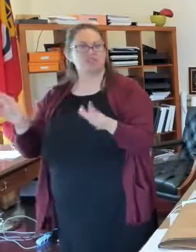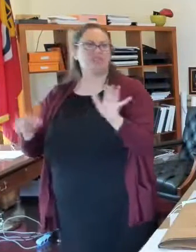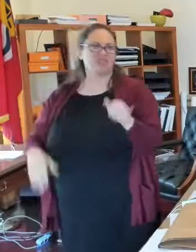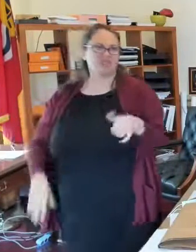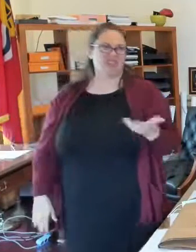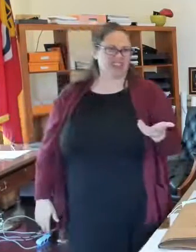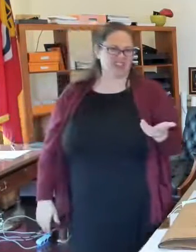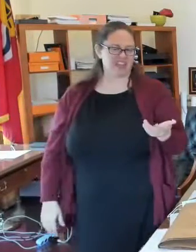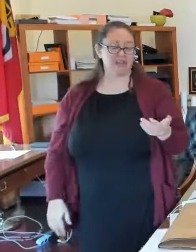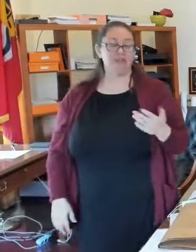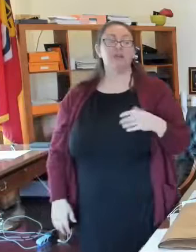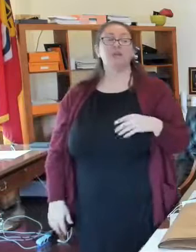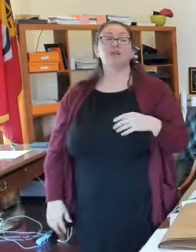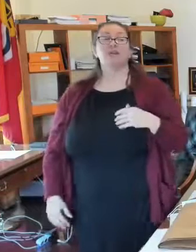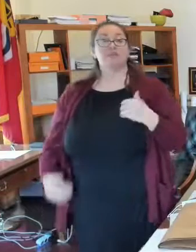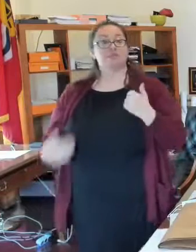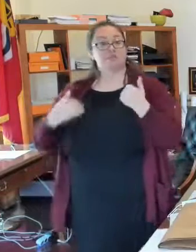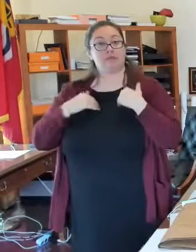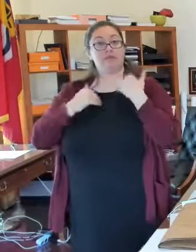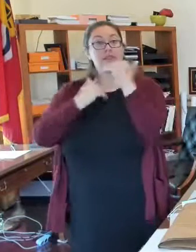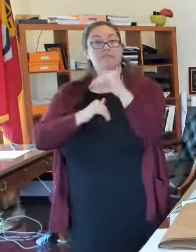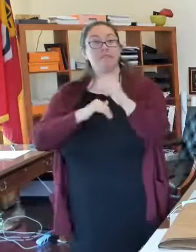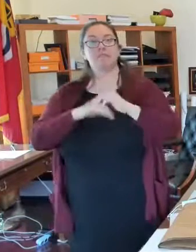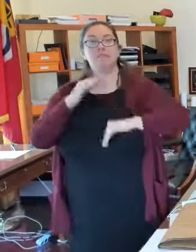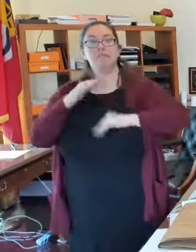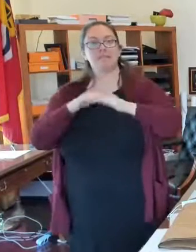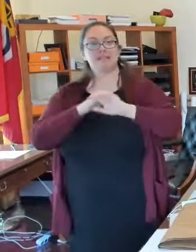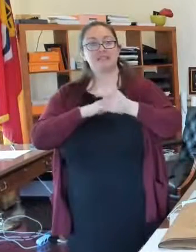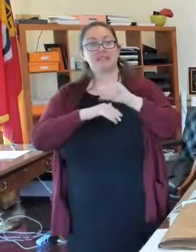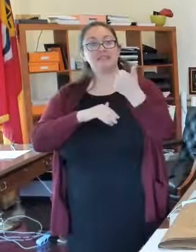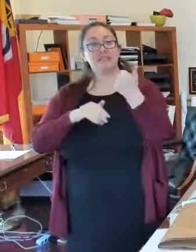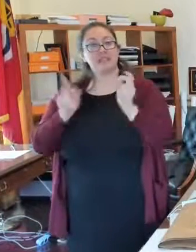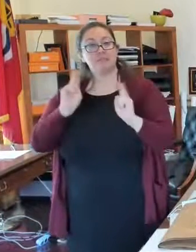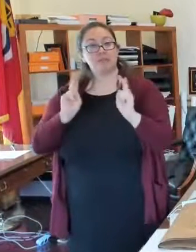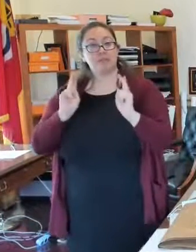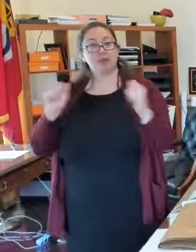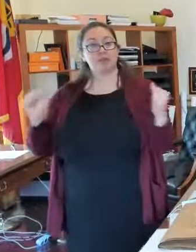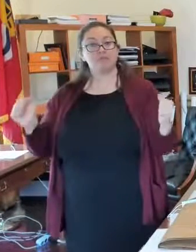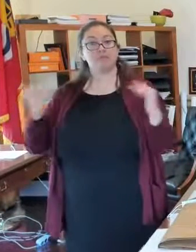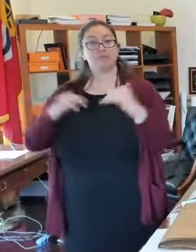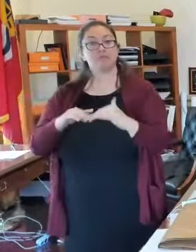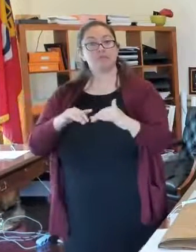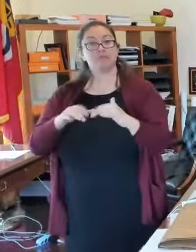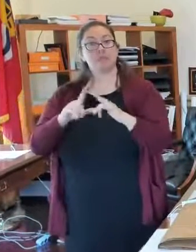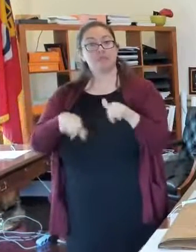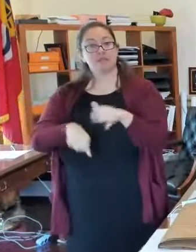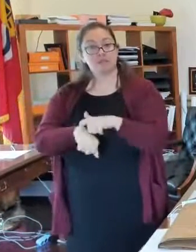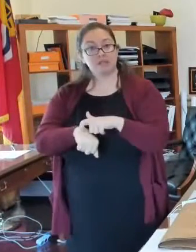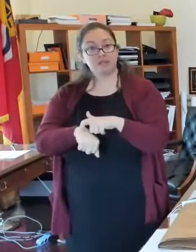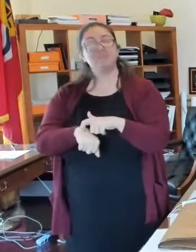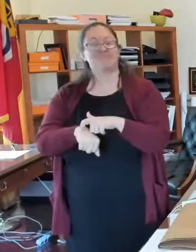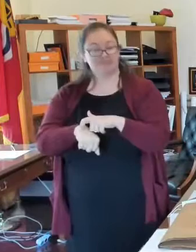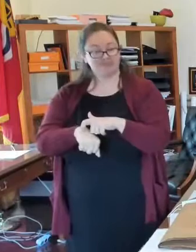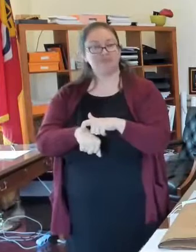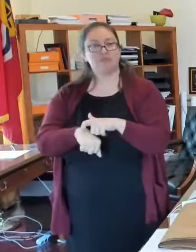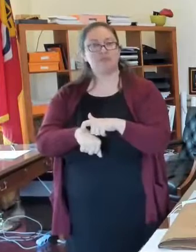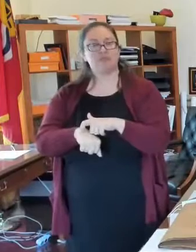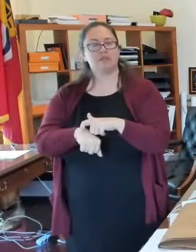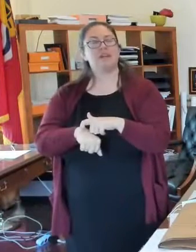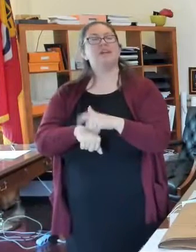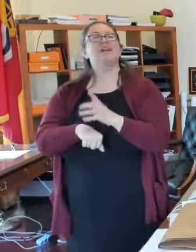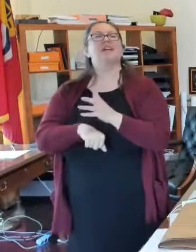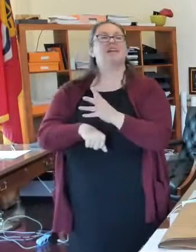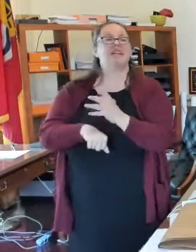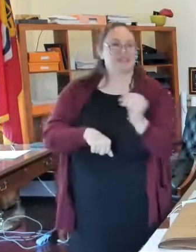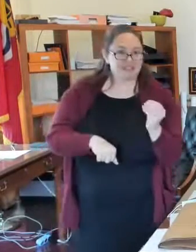do have a restriction, no more than 10 people gathering at one time. But we also